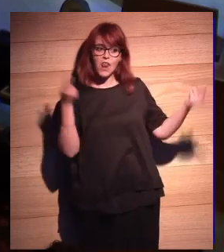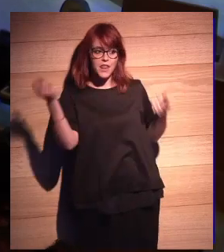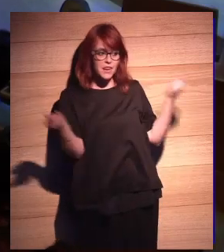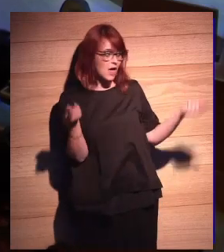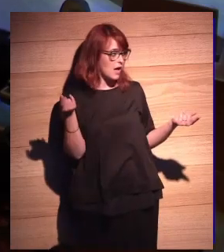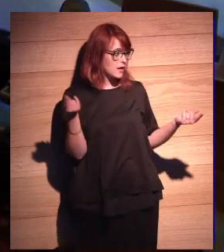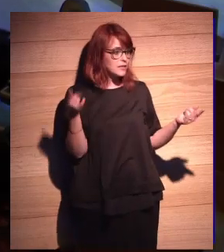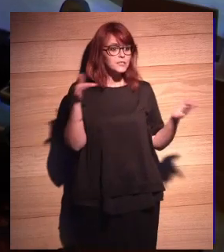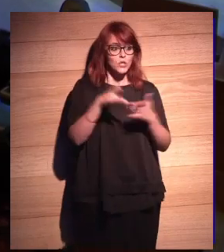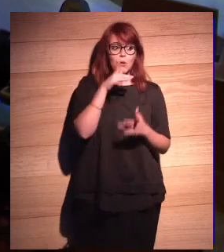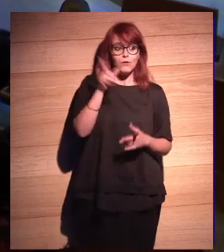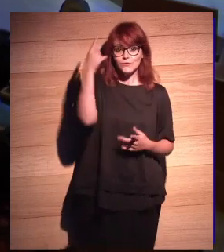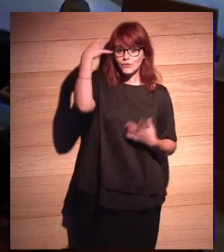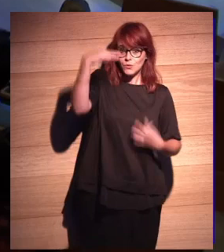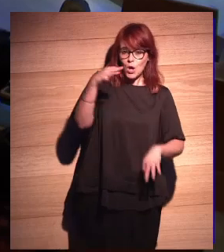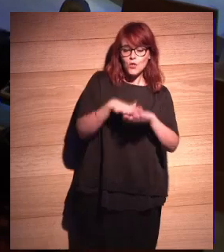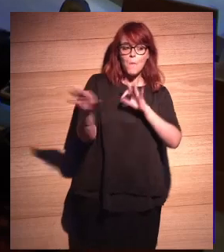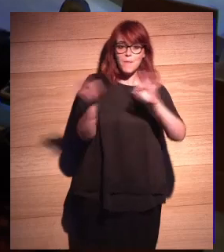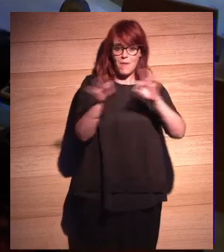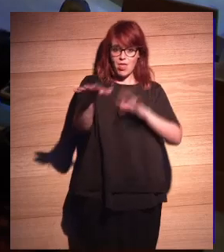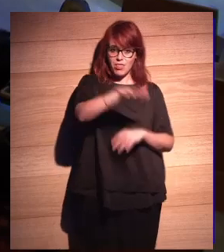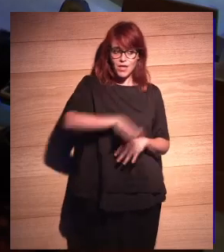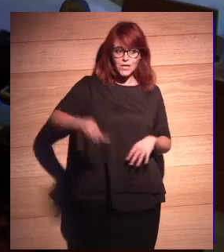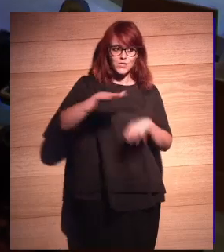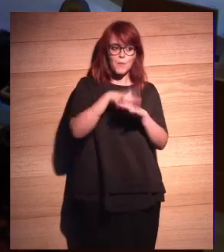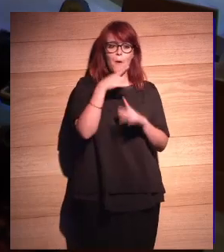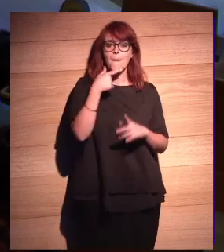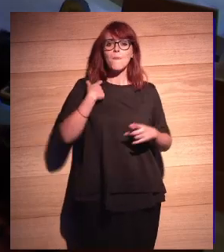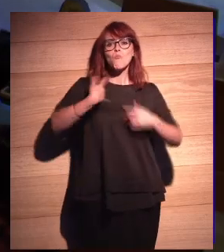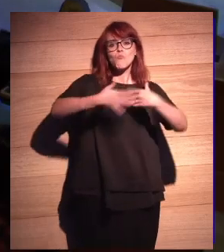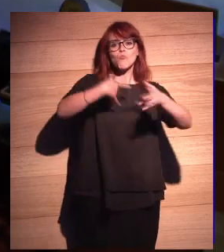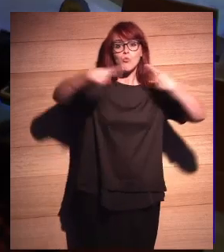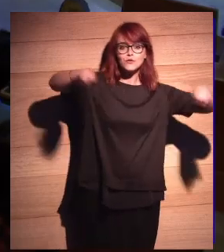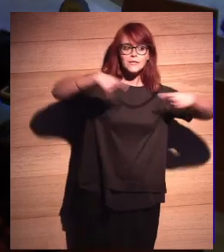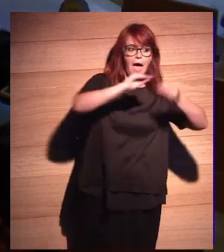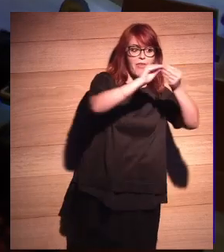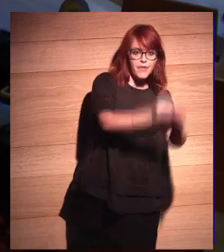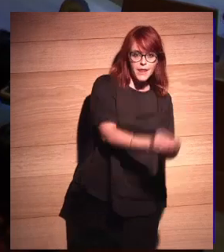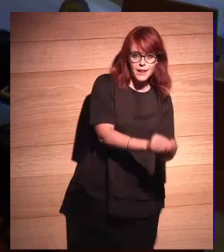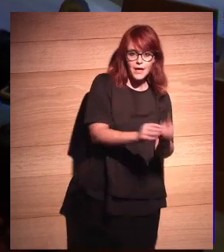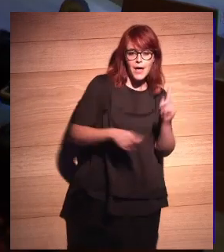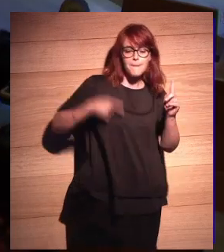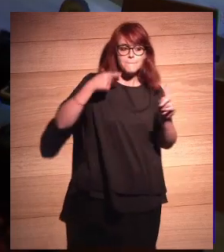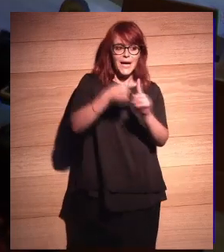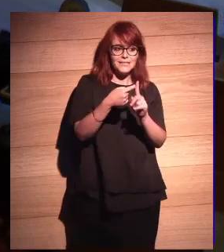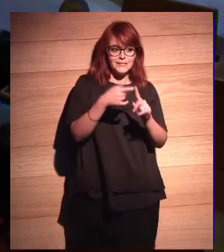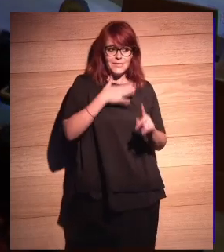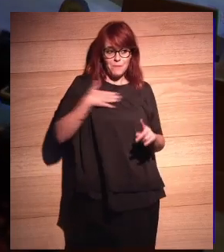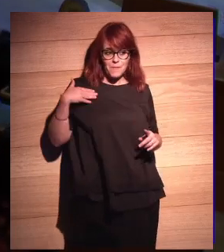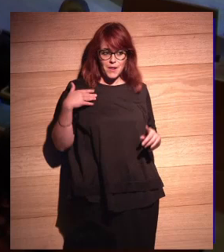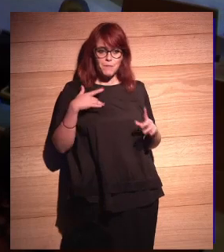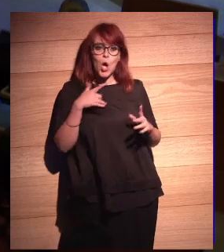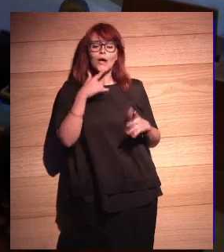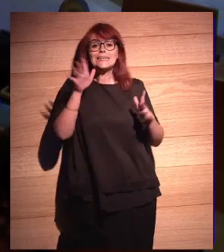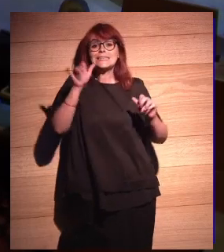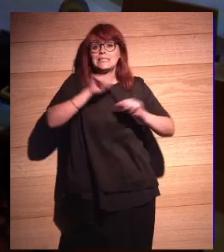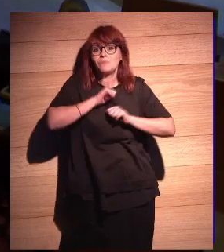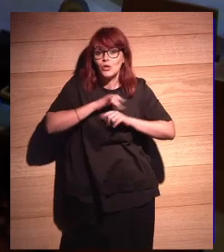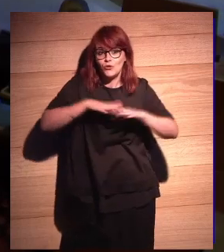And usually I just go to places to play my music. But today I also would like to share a little bit with